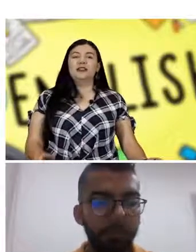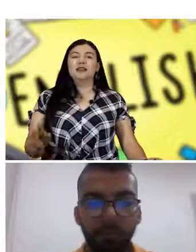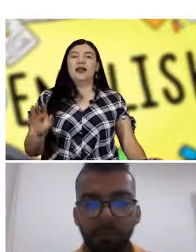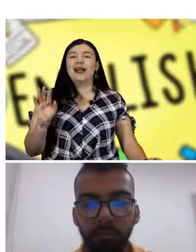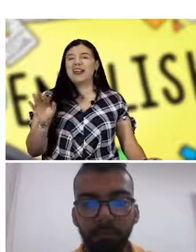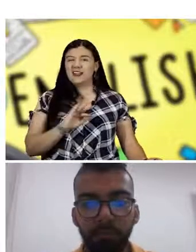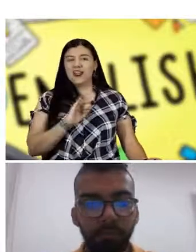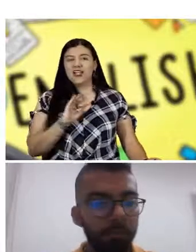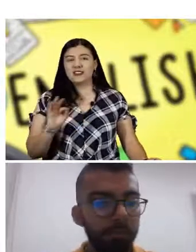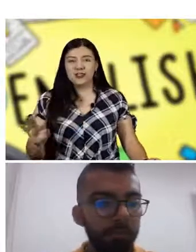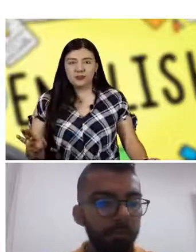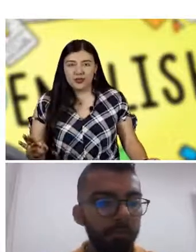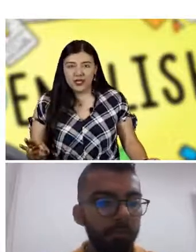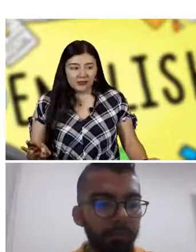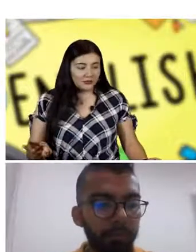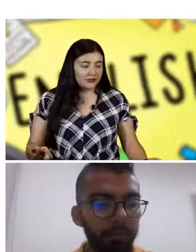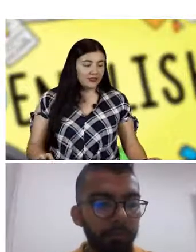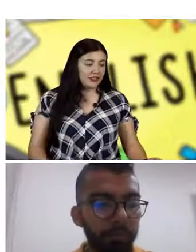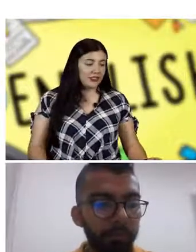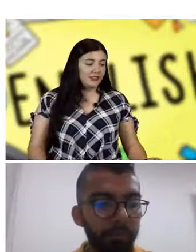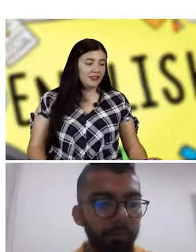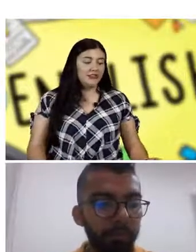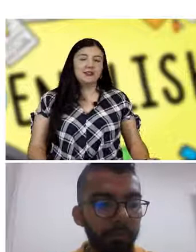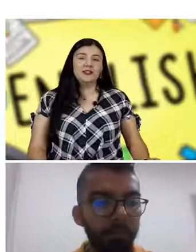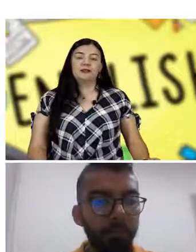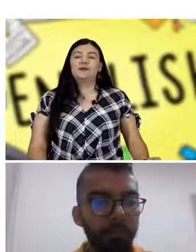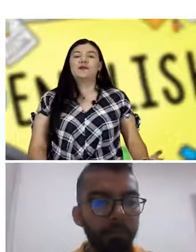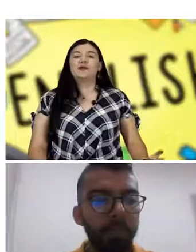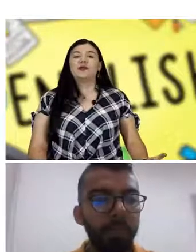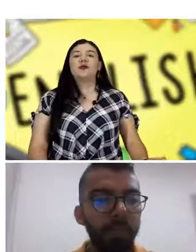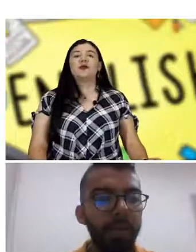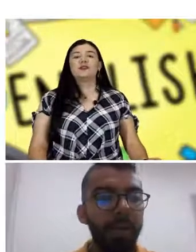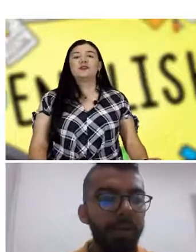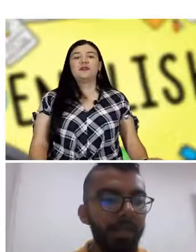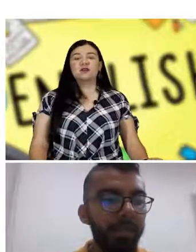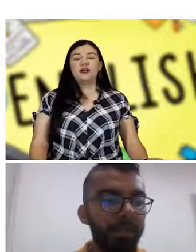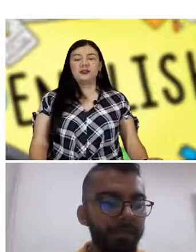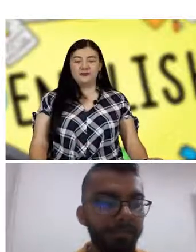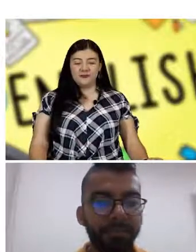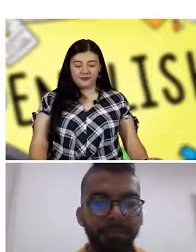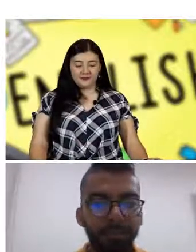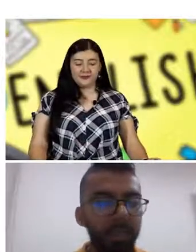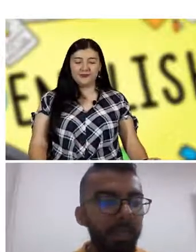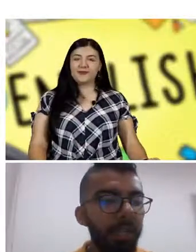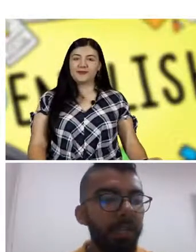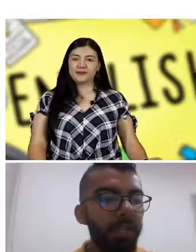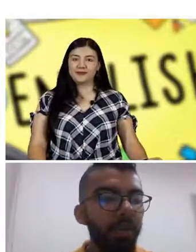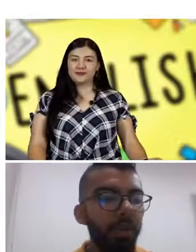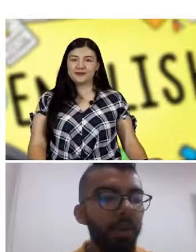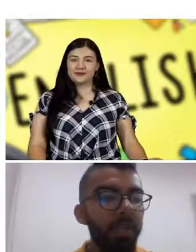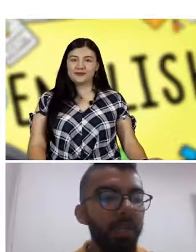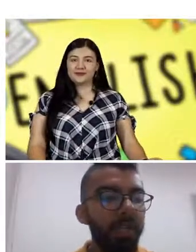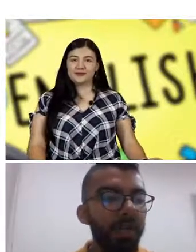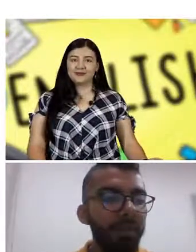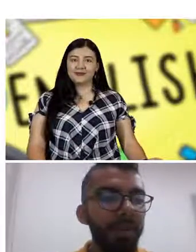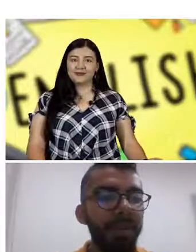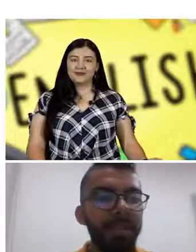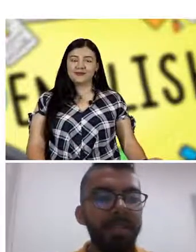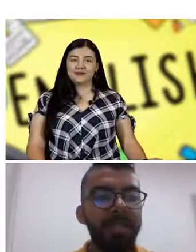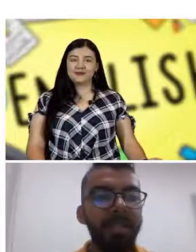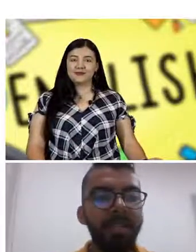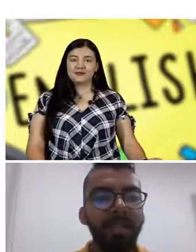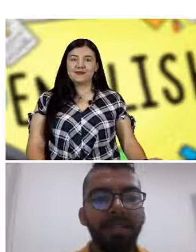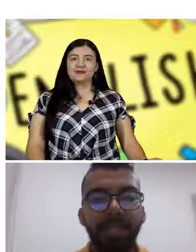said a letter is not pronounced. Yeah. Who was the first one? She was